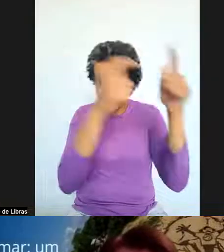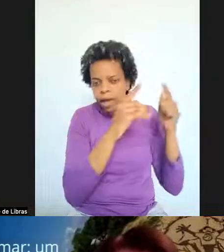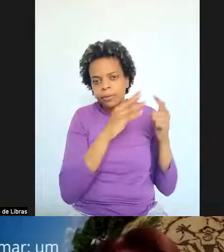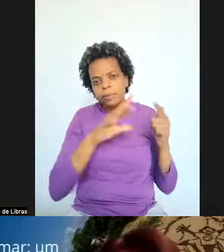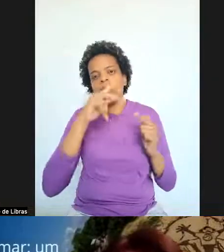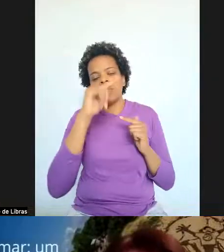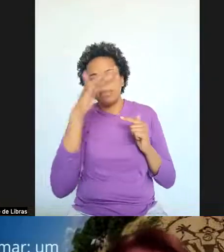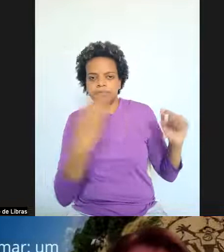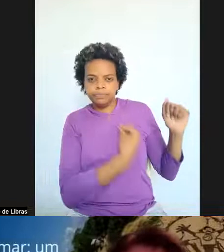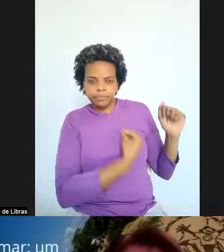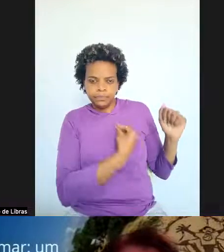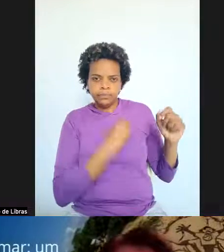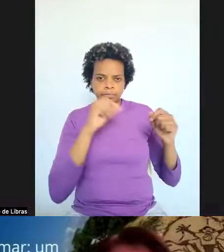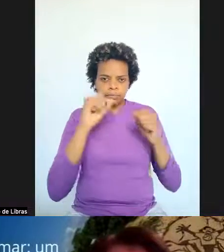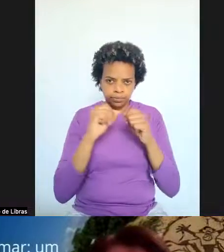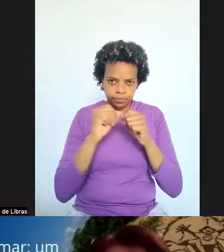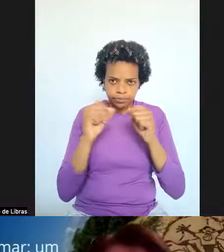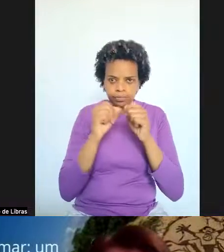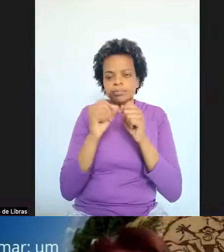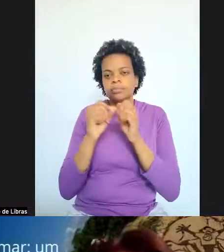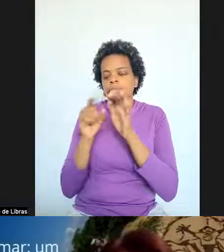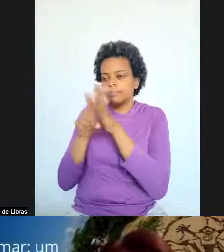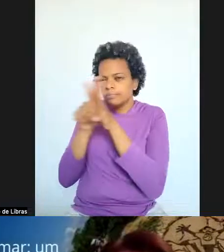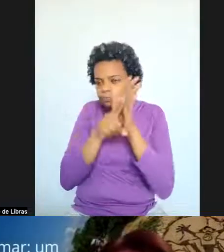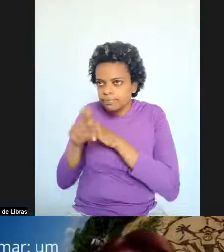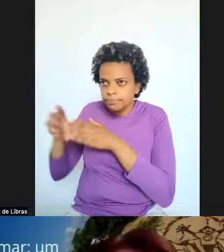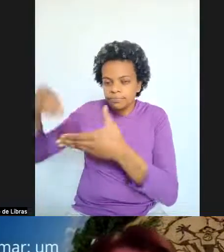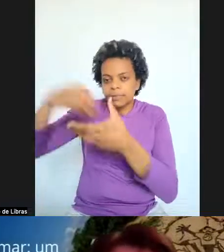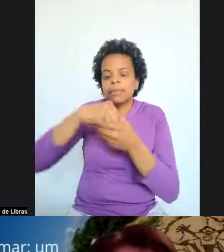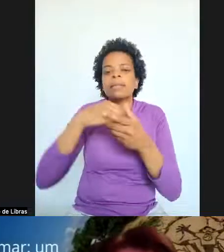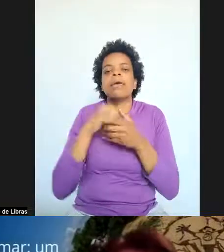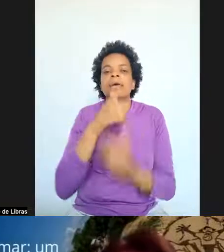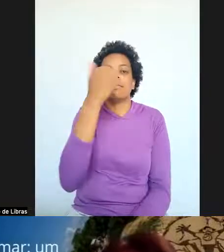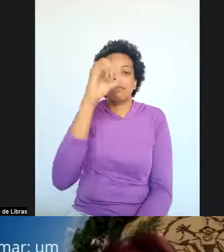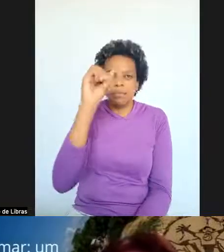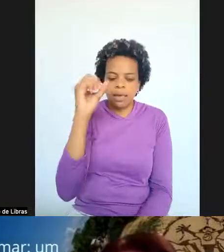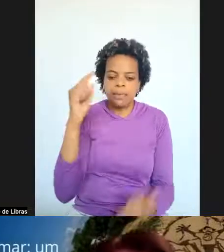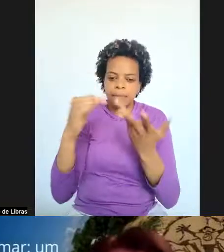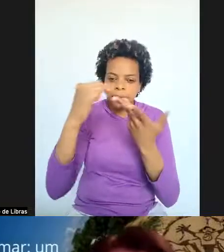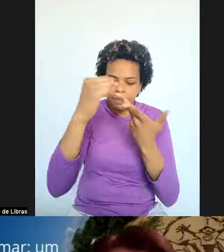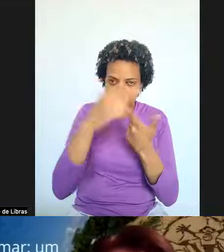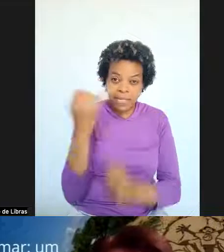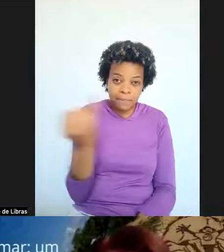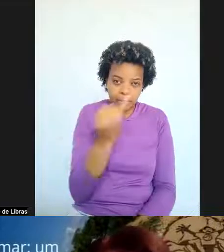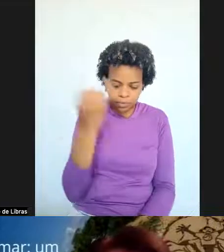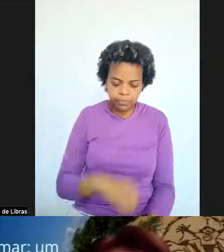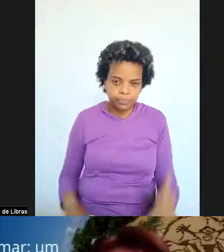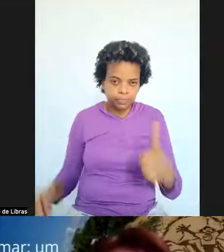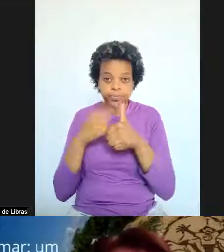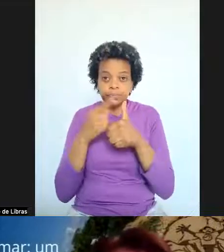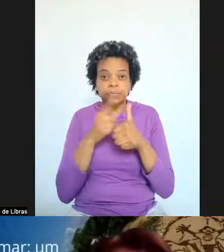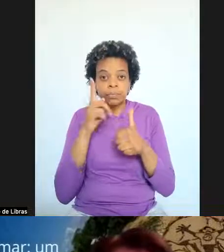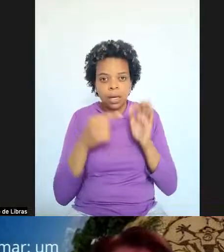Biomar network is present. The Ocean Health Index includes